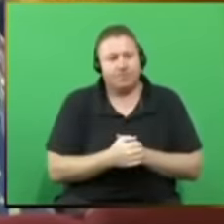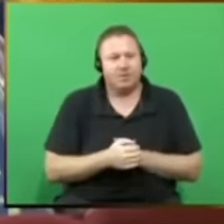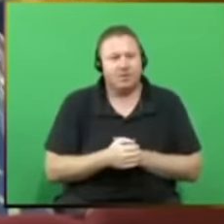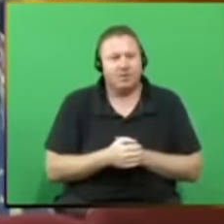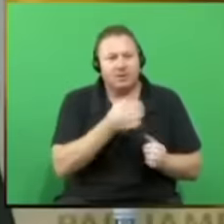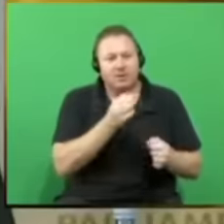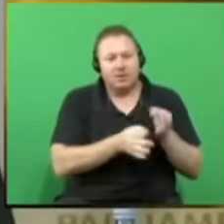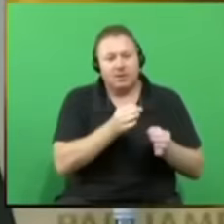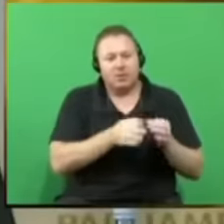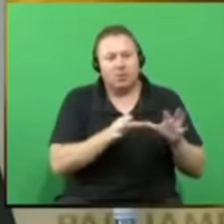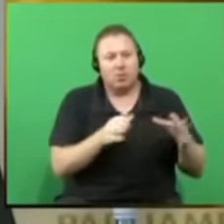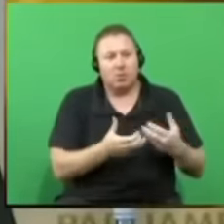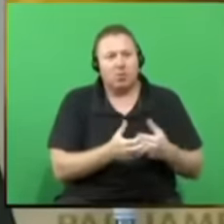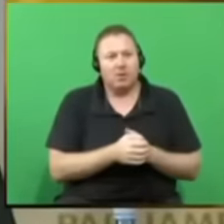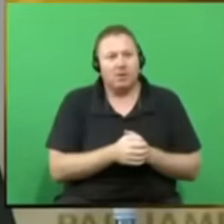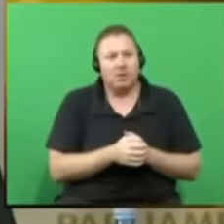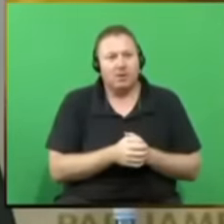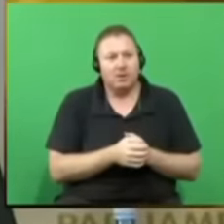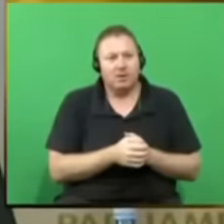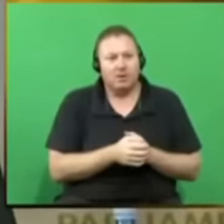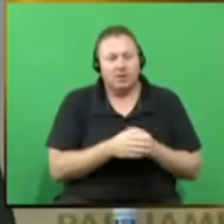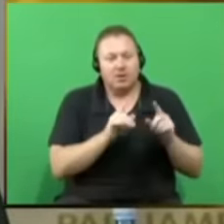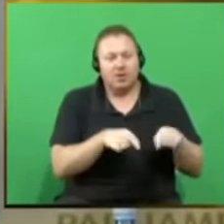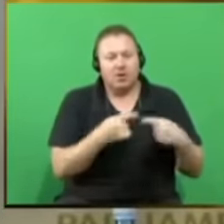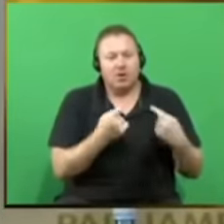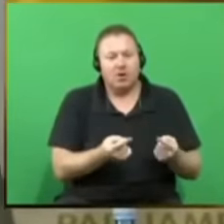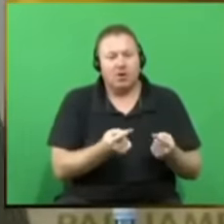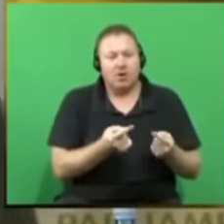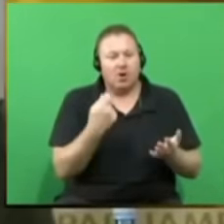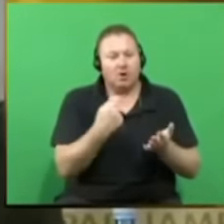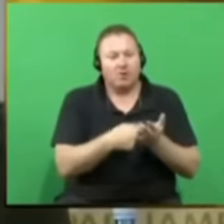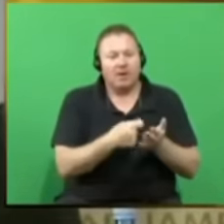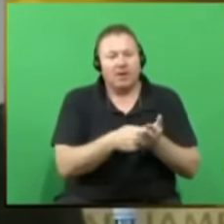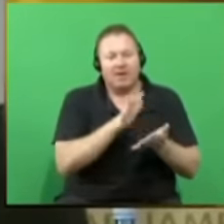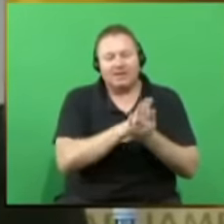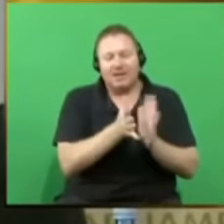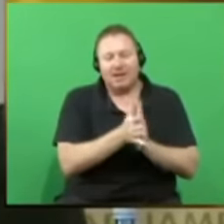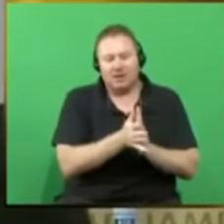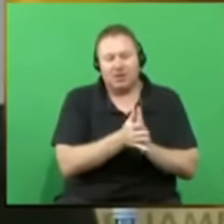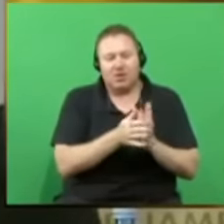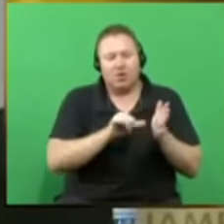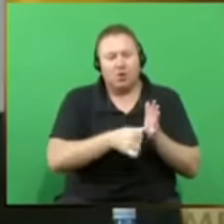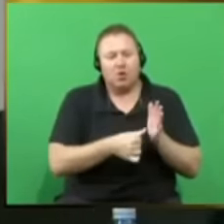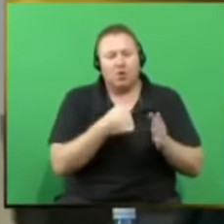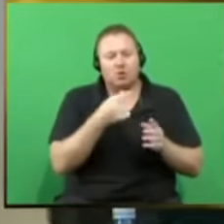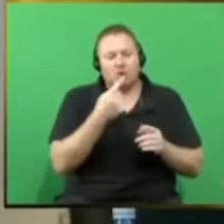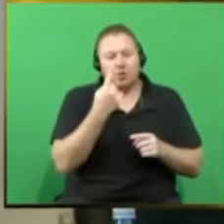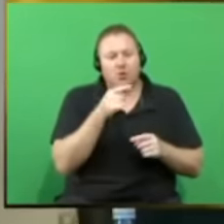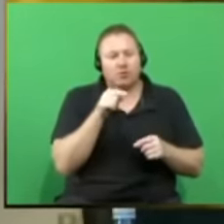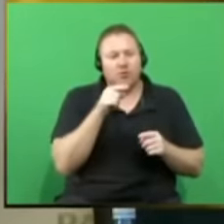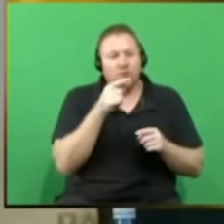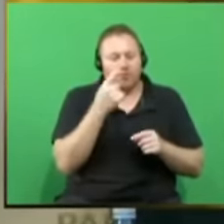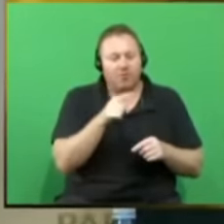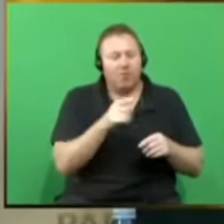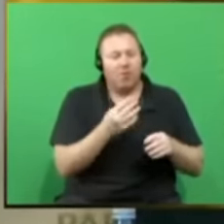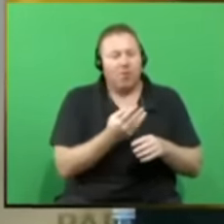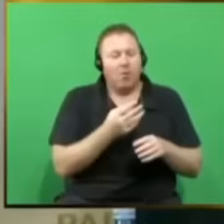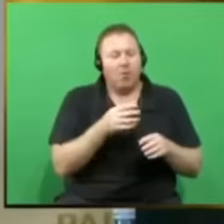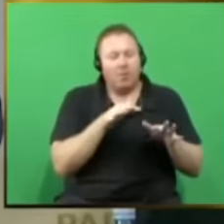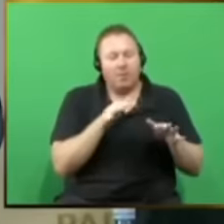A party who can't even pay a SASSA grant to the most vulnerable citizens of our